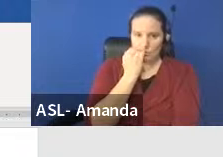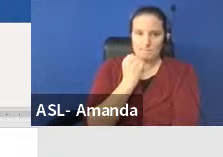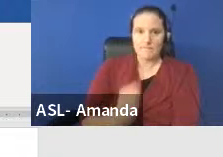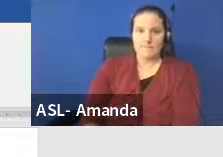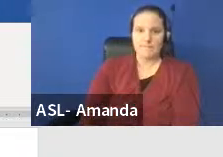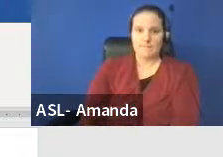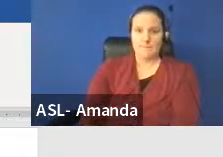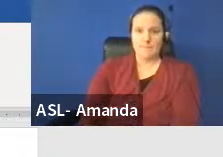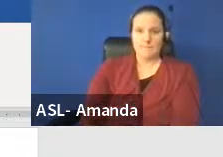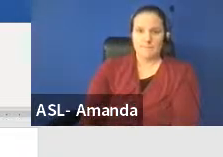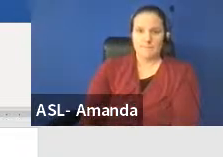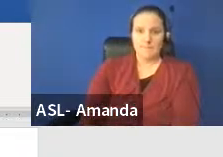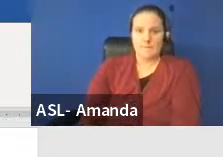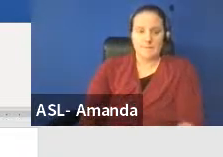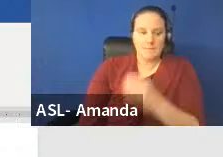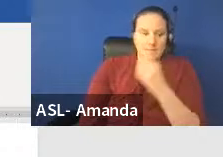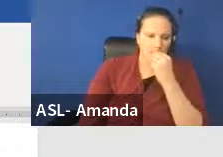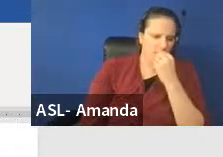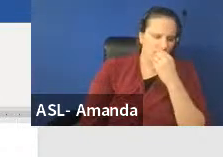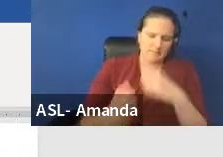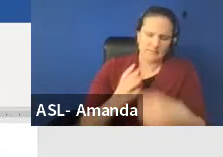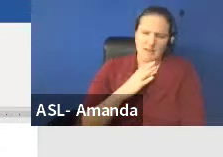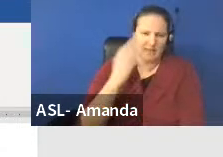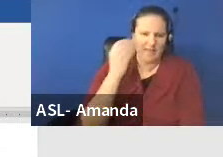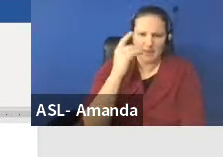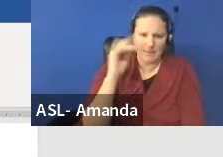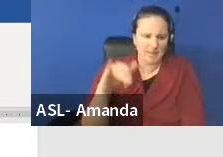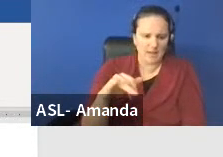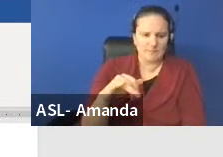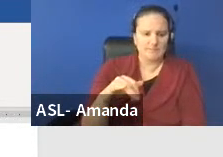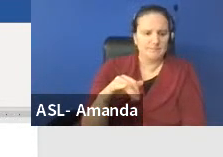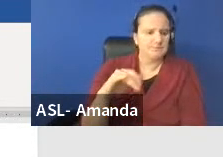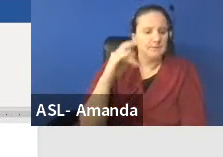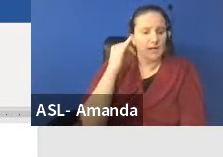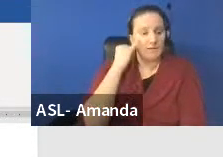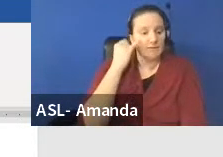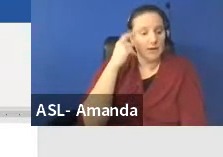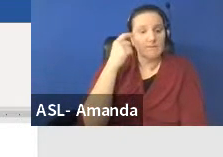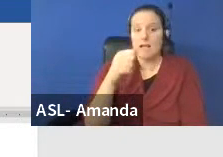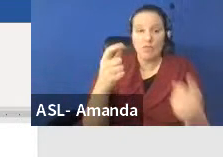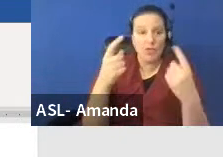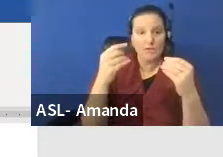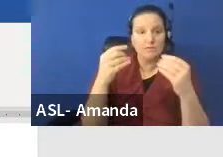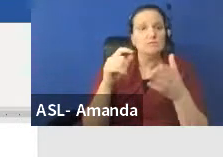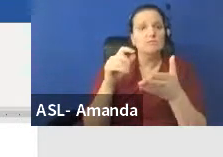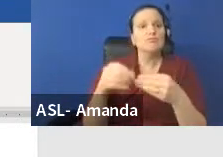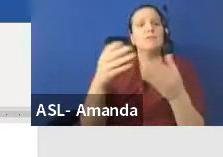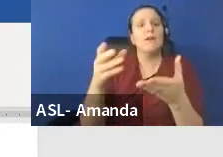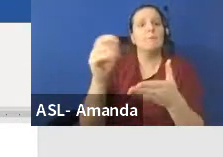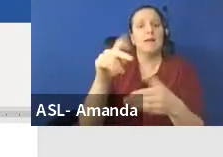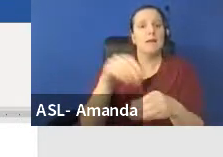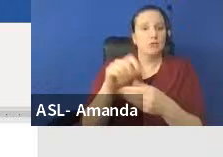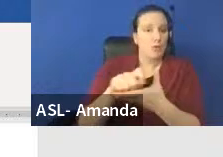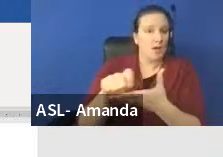think about it. And if you do have thoughts, again, you can provide them back in writing.